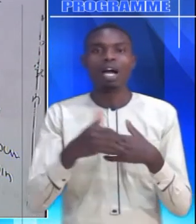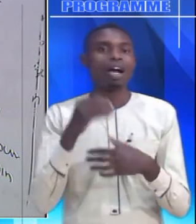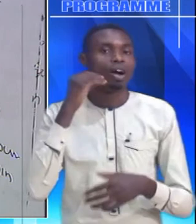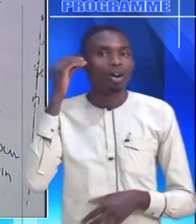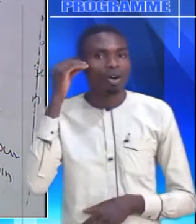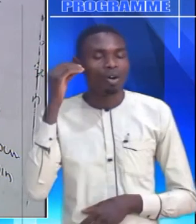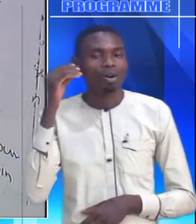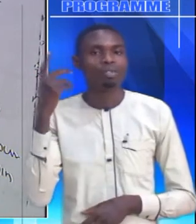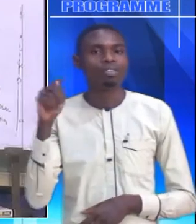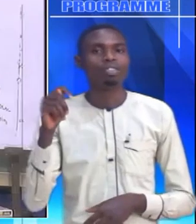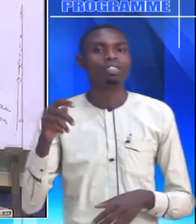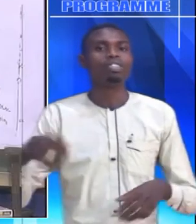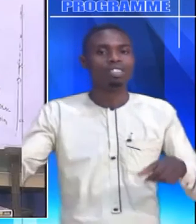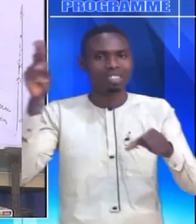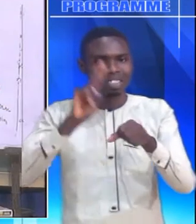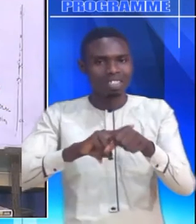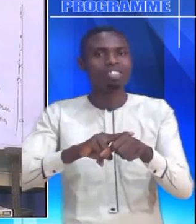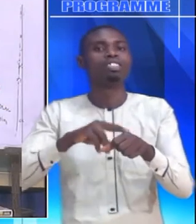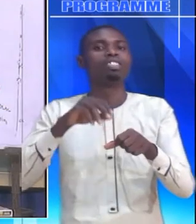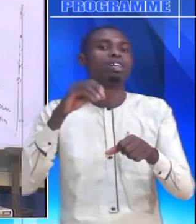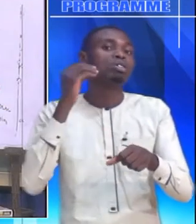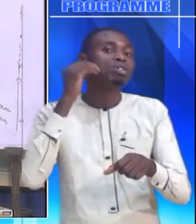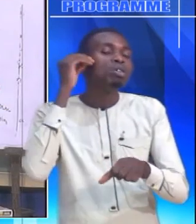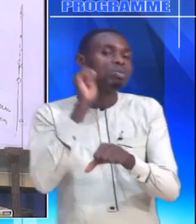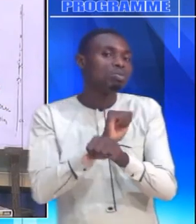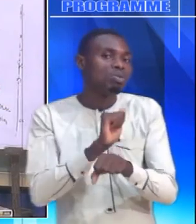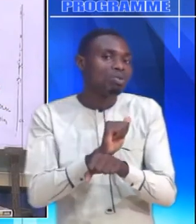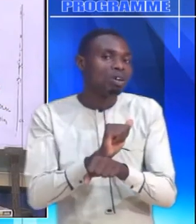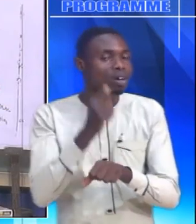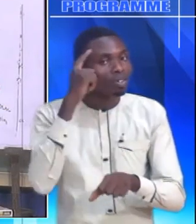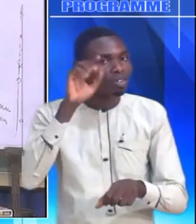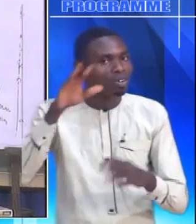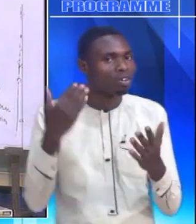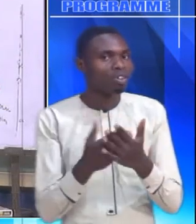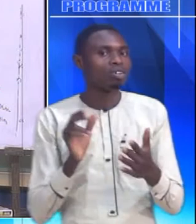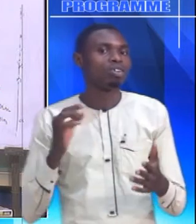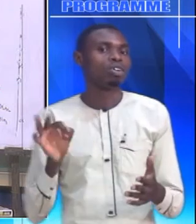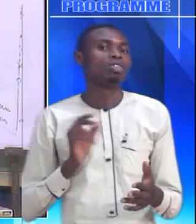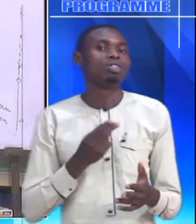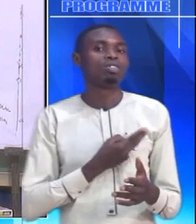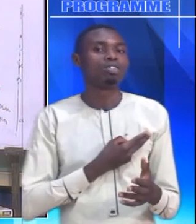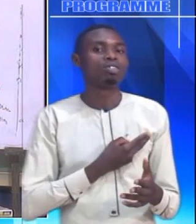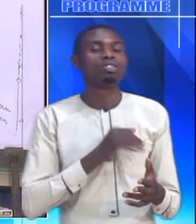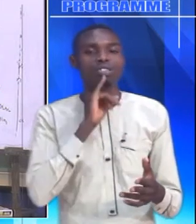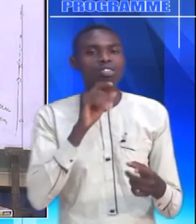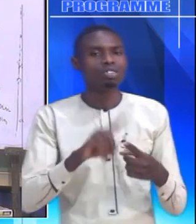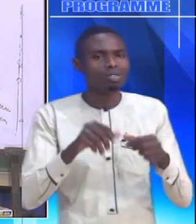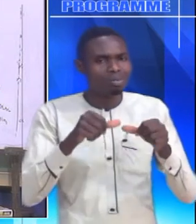the national assignment for all of us is we maintain a good personal